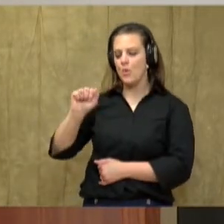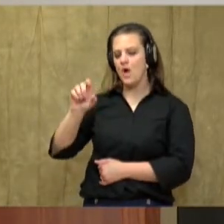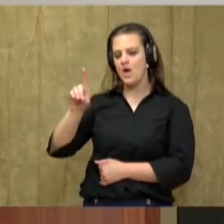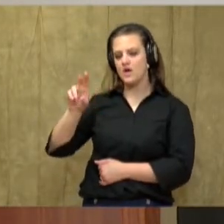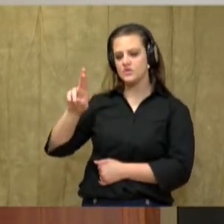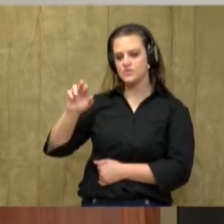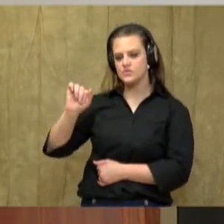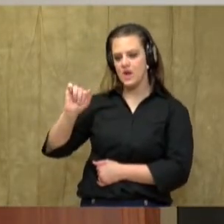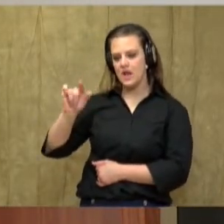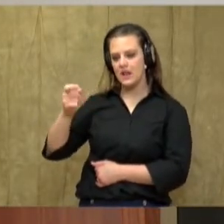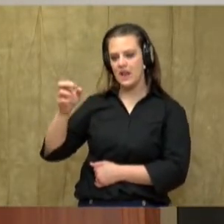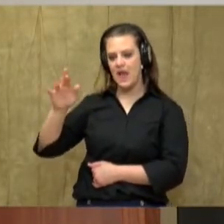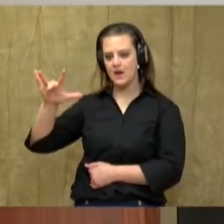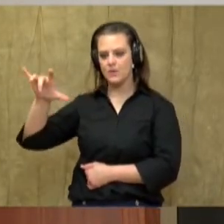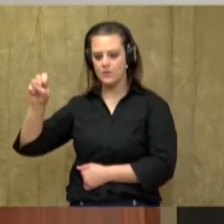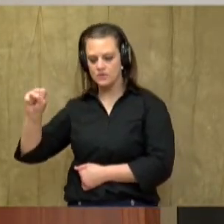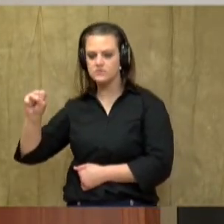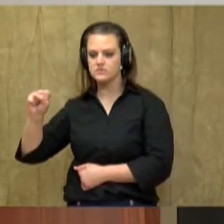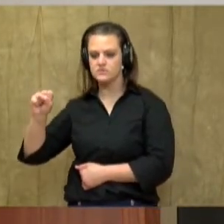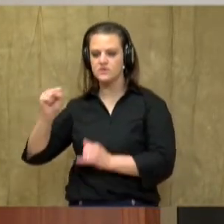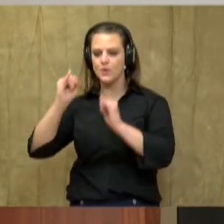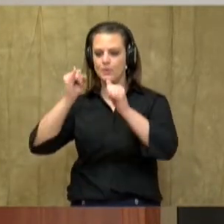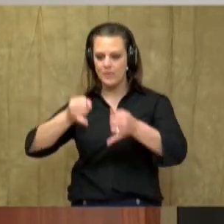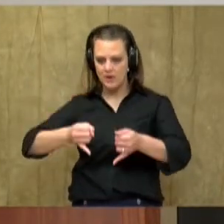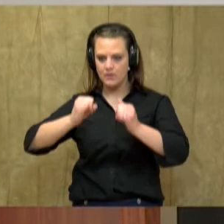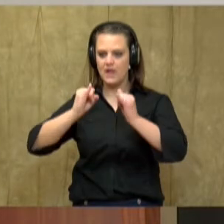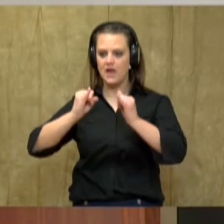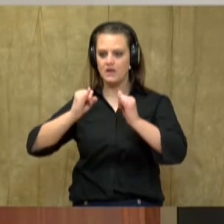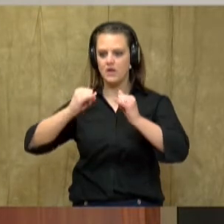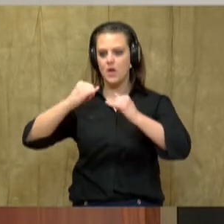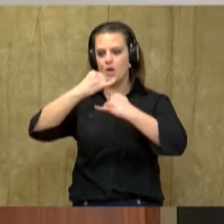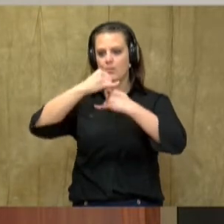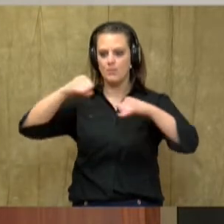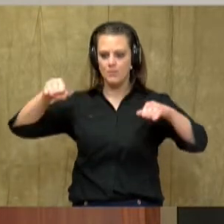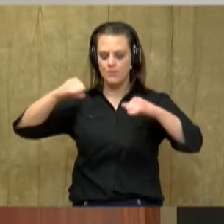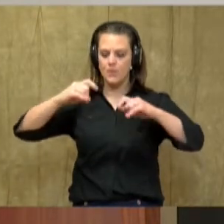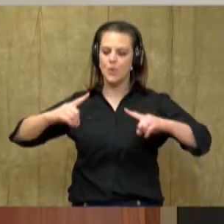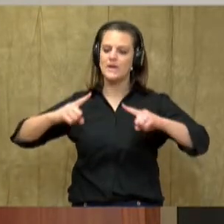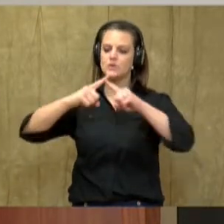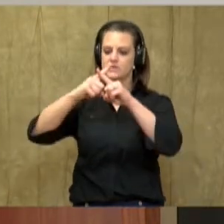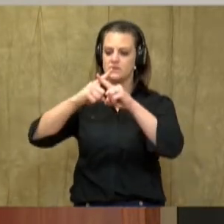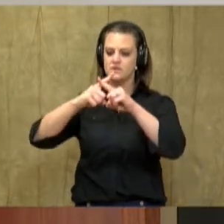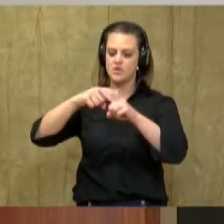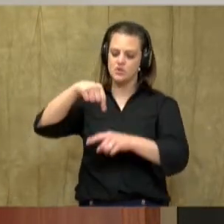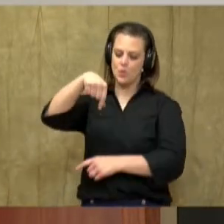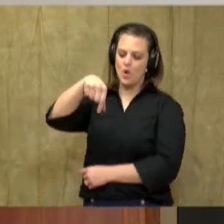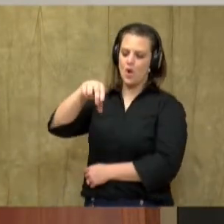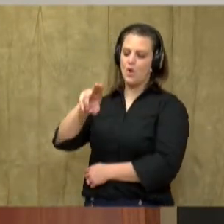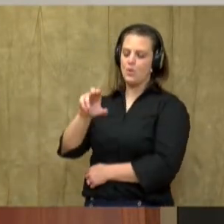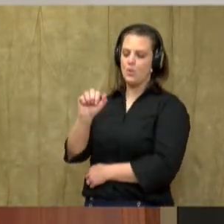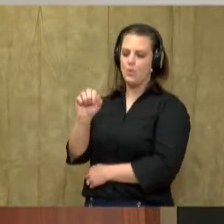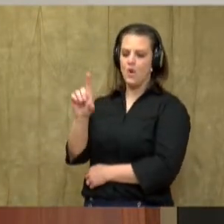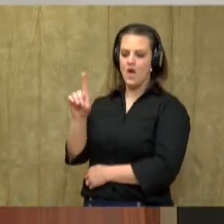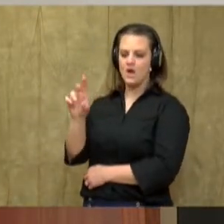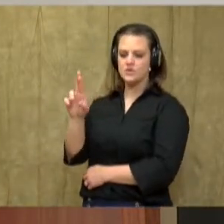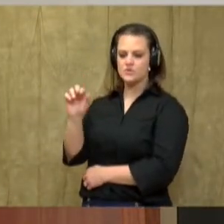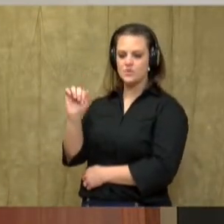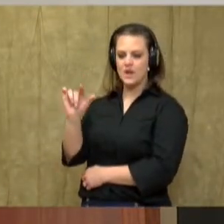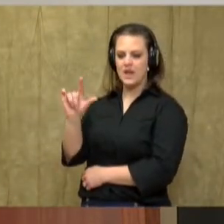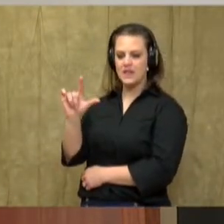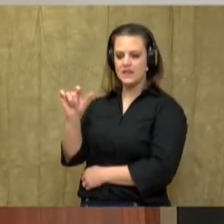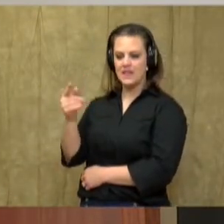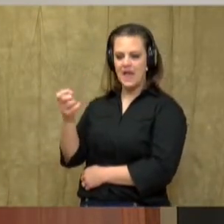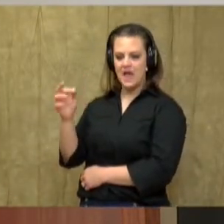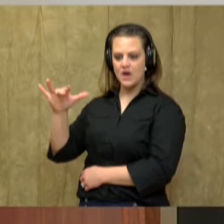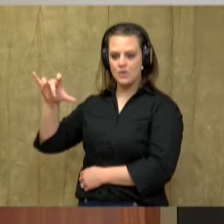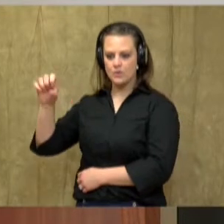parallel, perpendicular, or intersecting. So we're going to talk about quadrilaterals. What do you hear